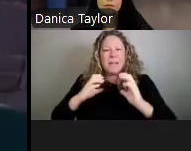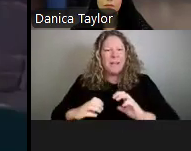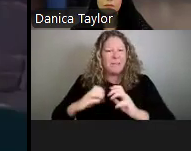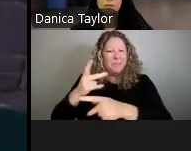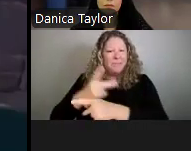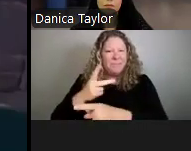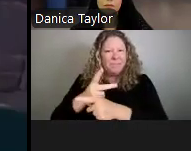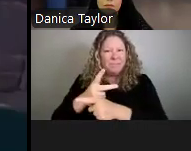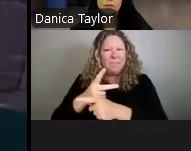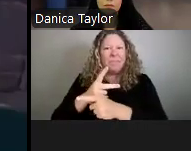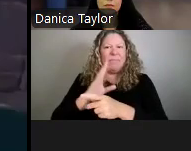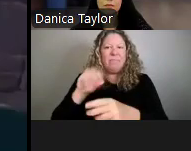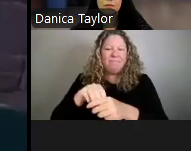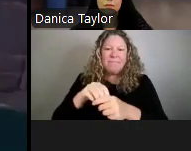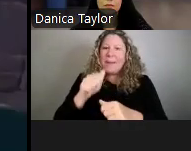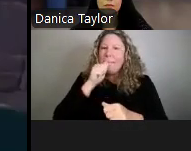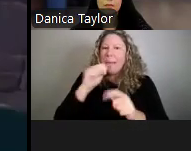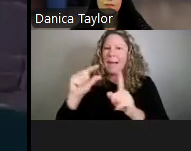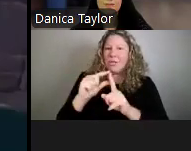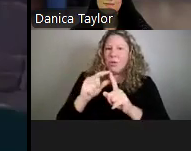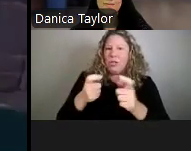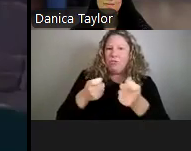past work regulating real estate appraisers statewide.